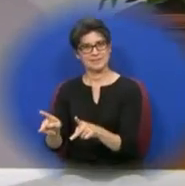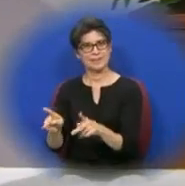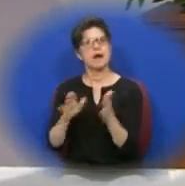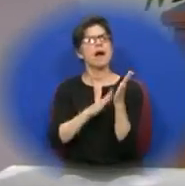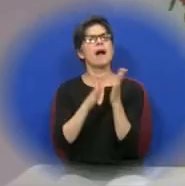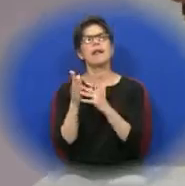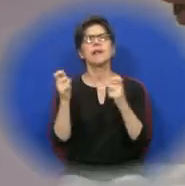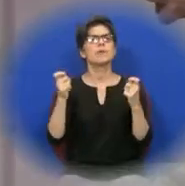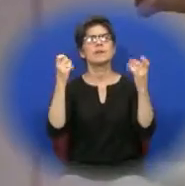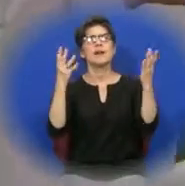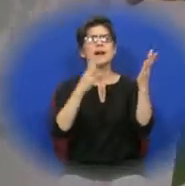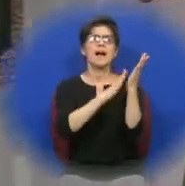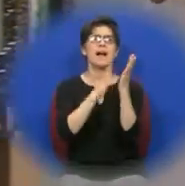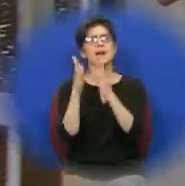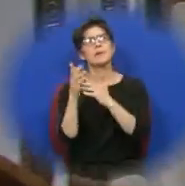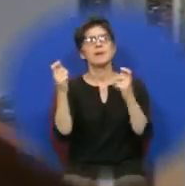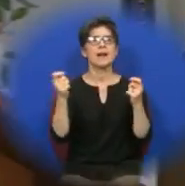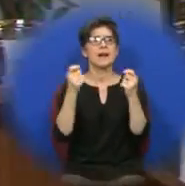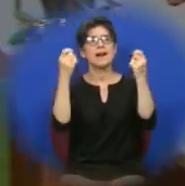Hallelujah,